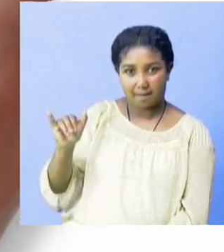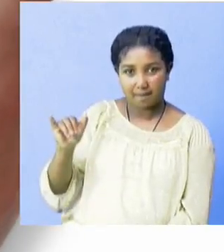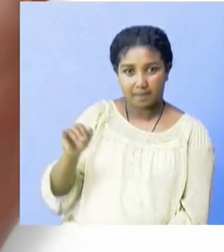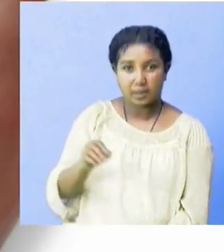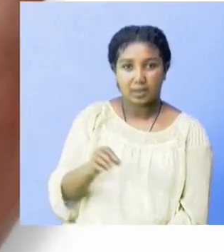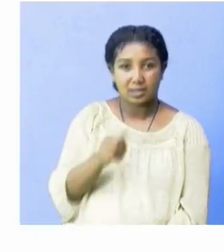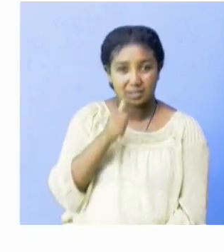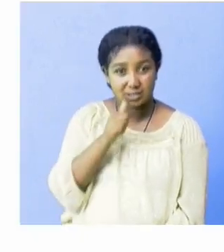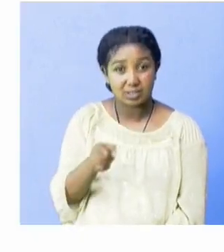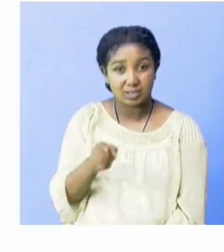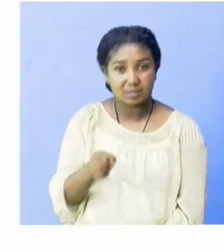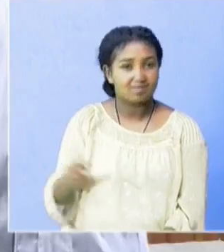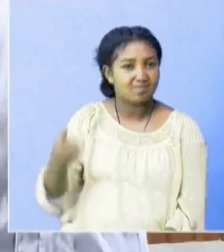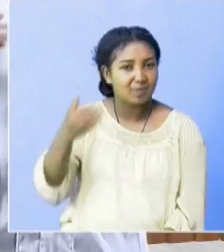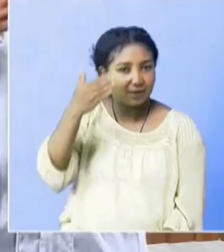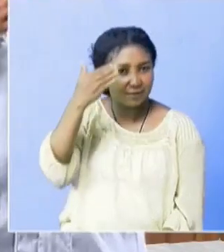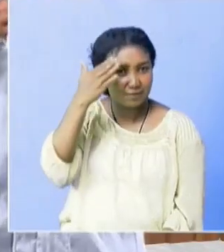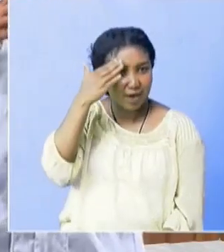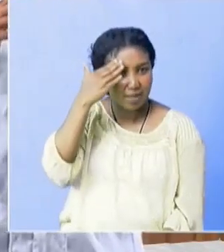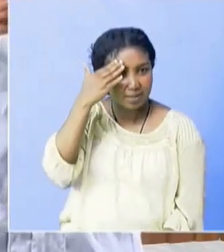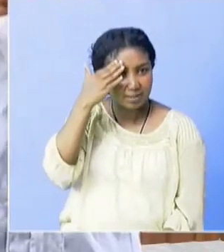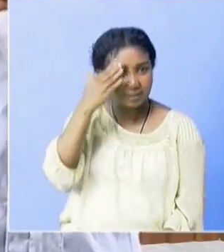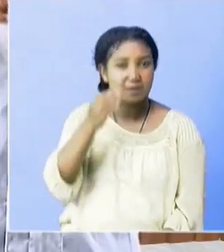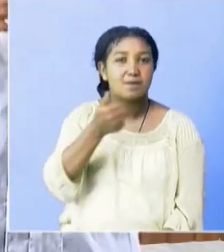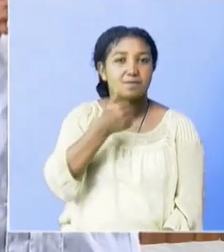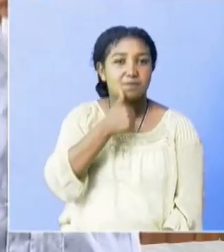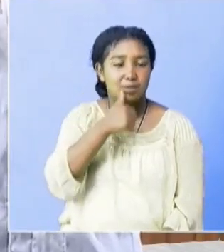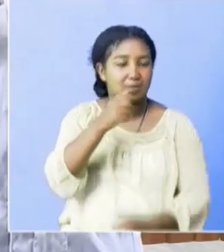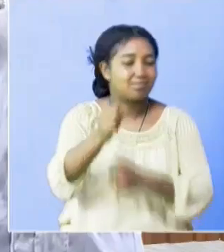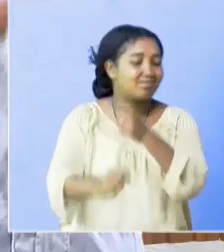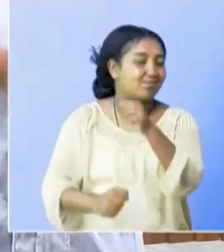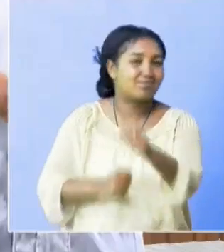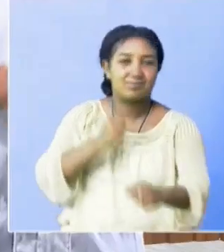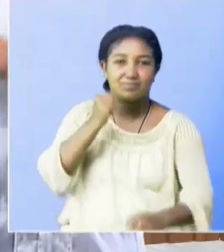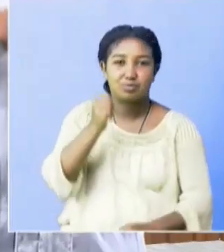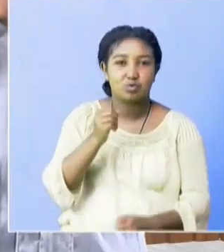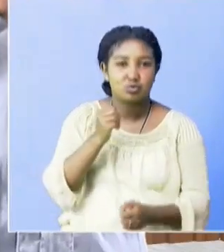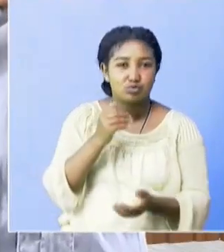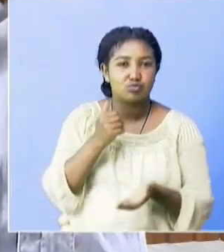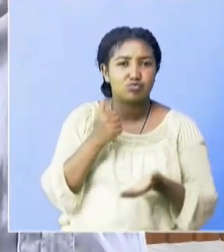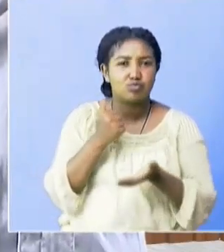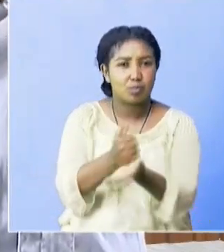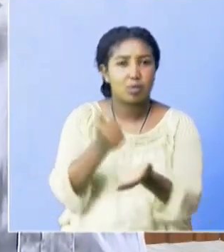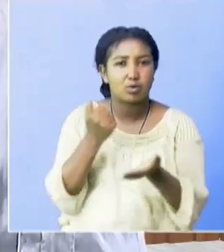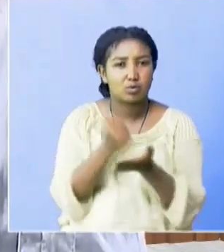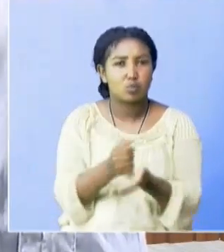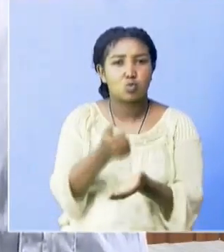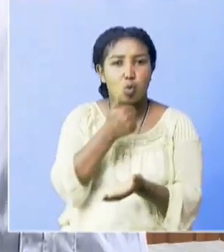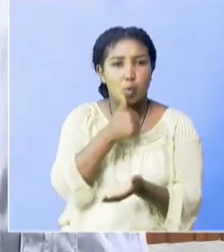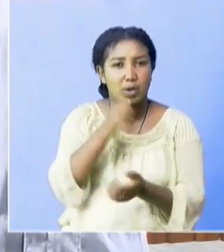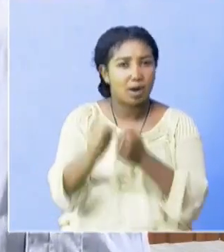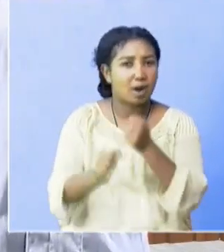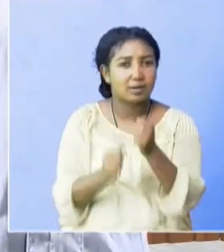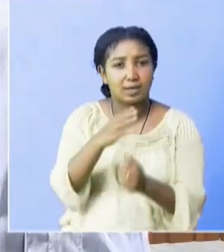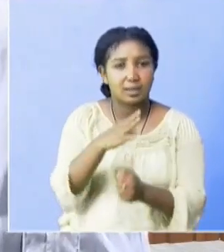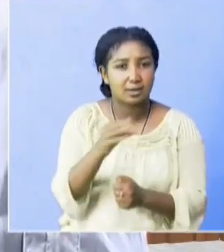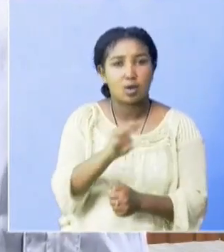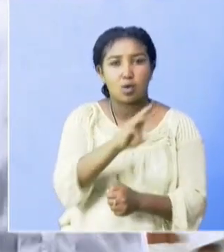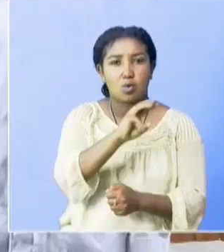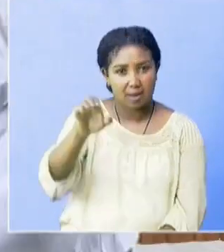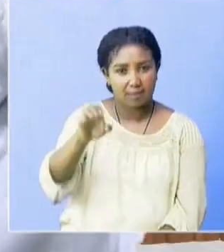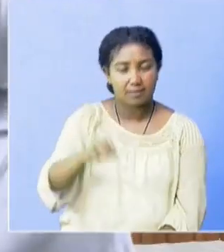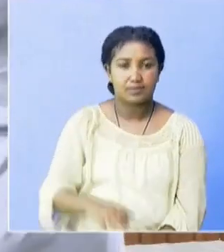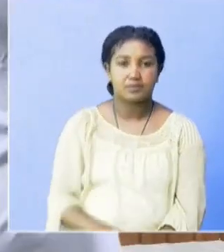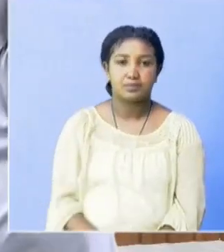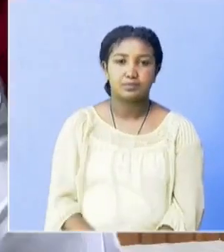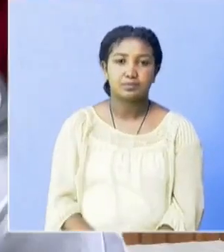She is a famous female runner who supports women runners in World